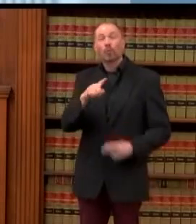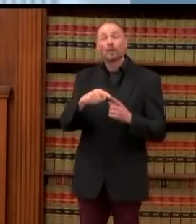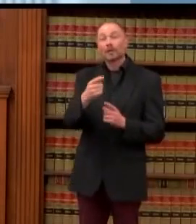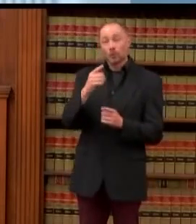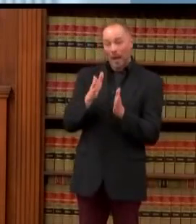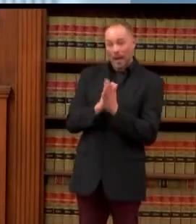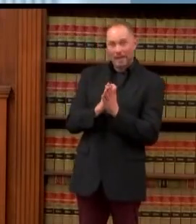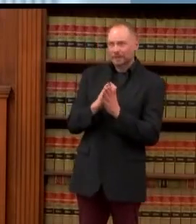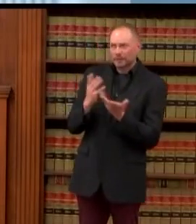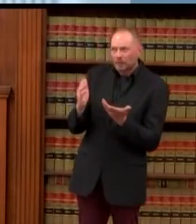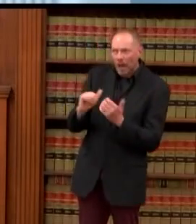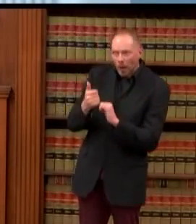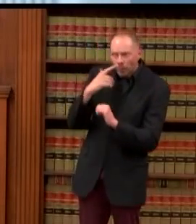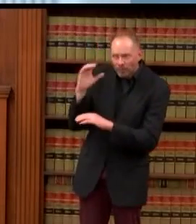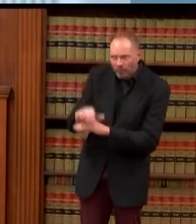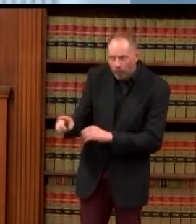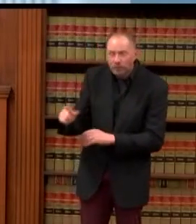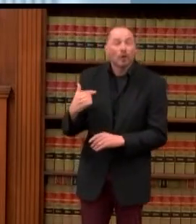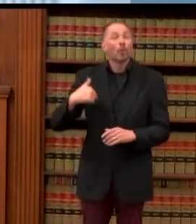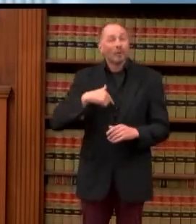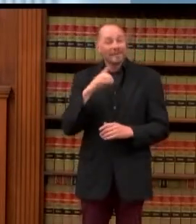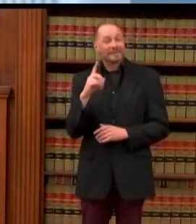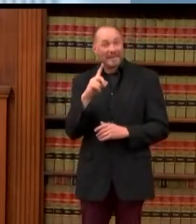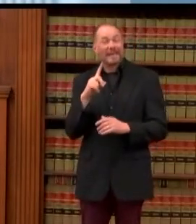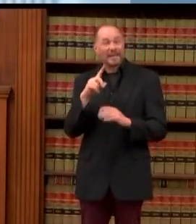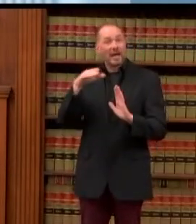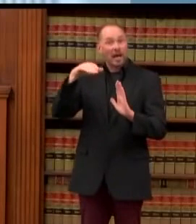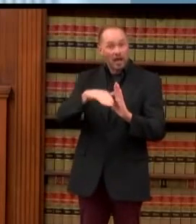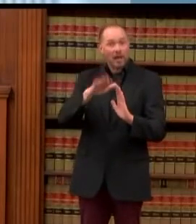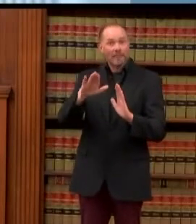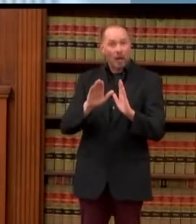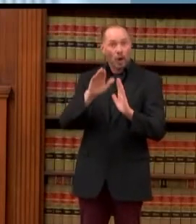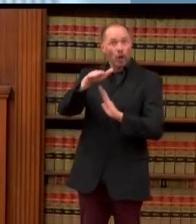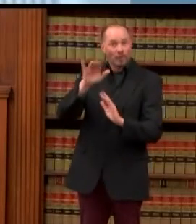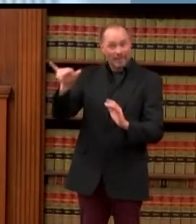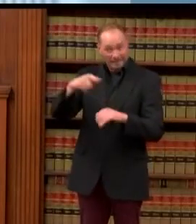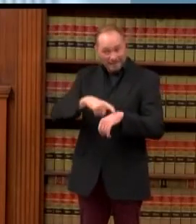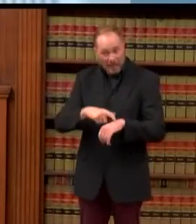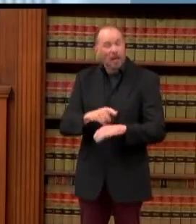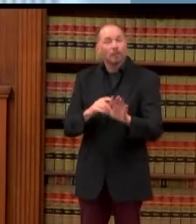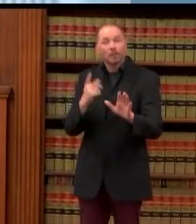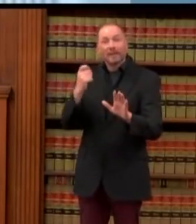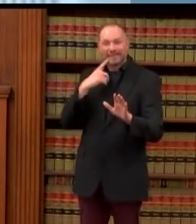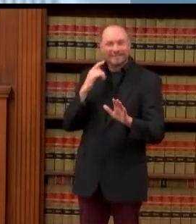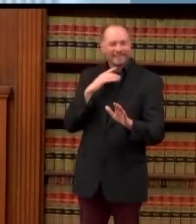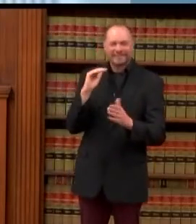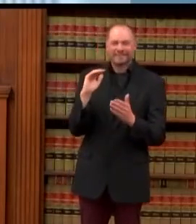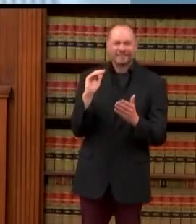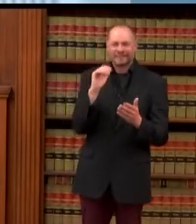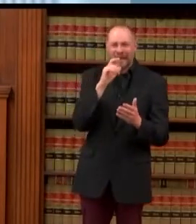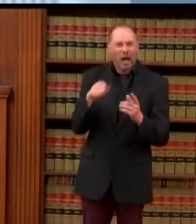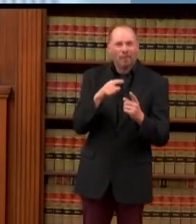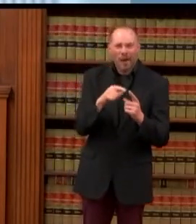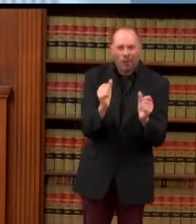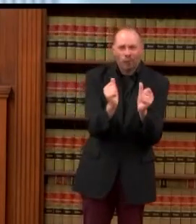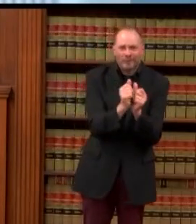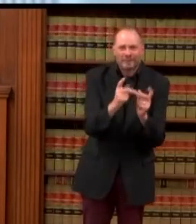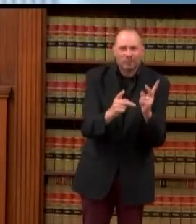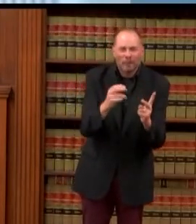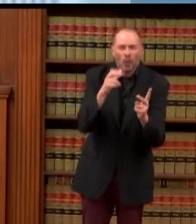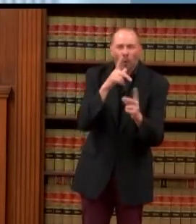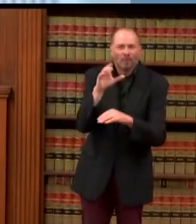We were able to bend the epic curve because at that time, as I explained then, this is less about enforcement and more